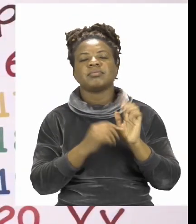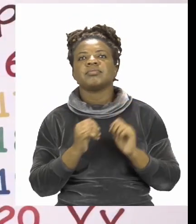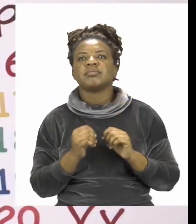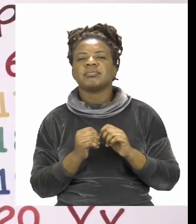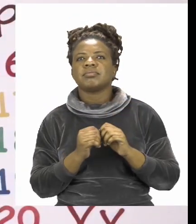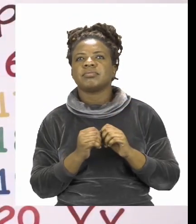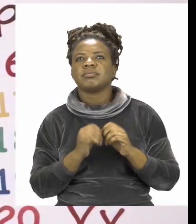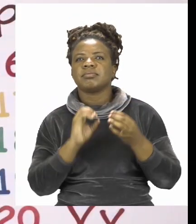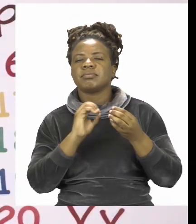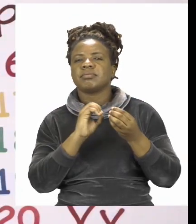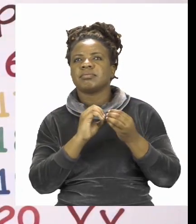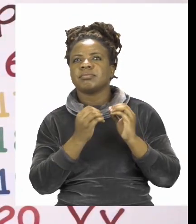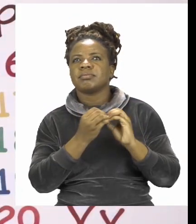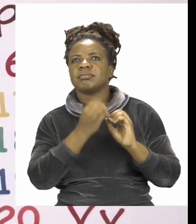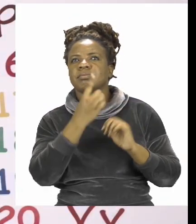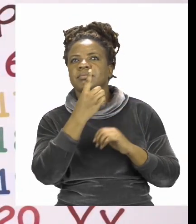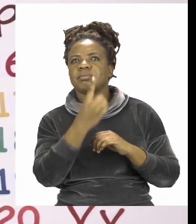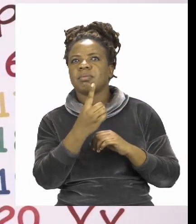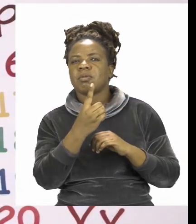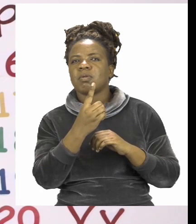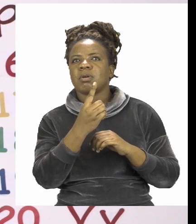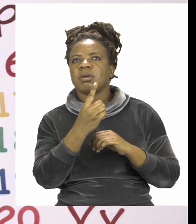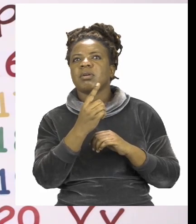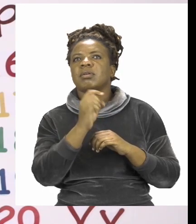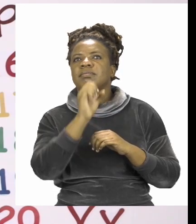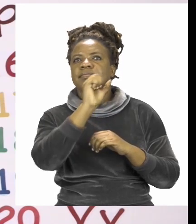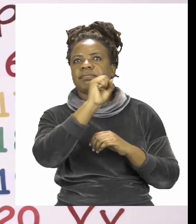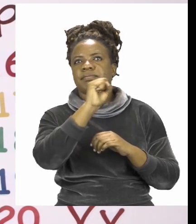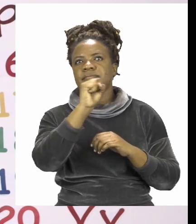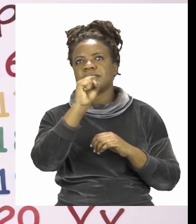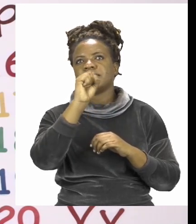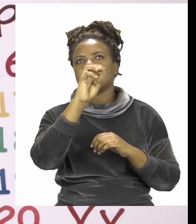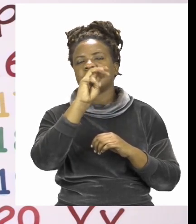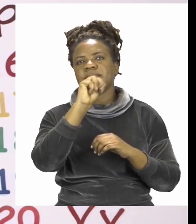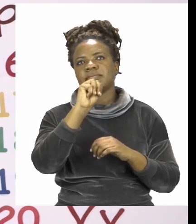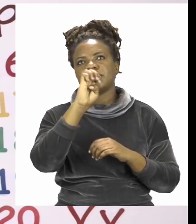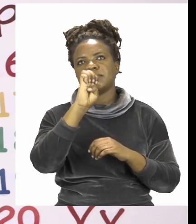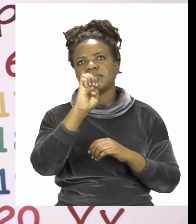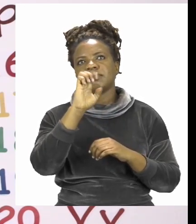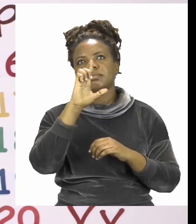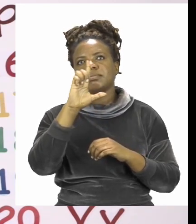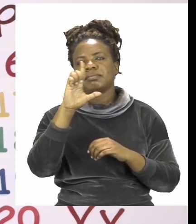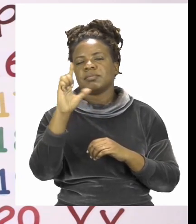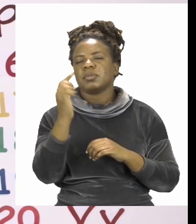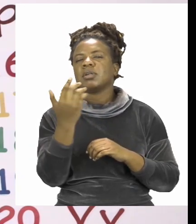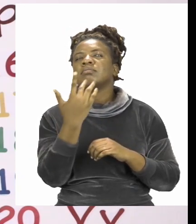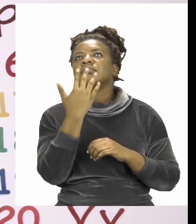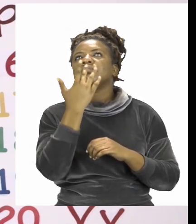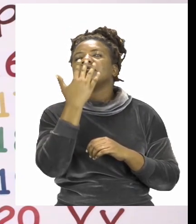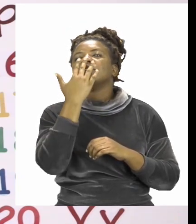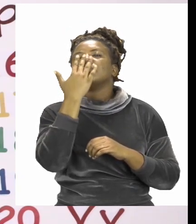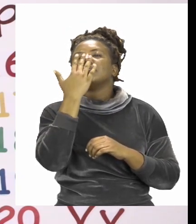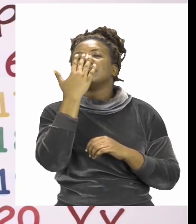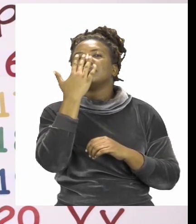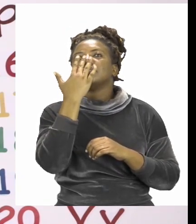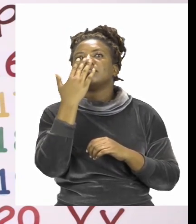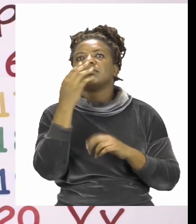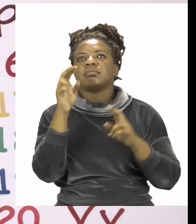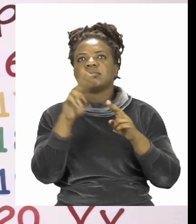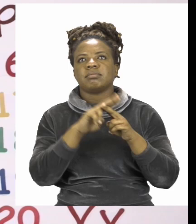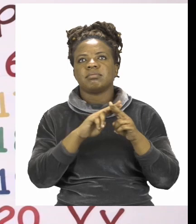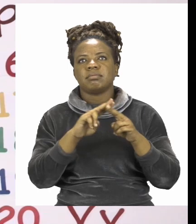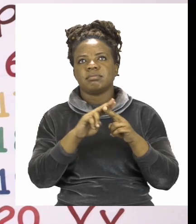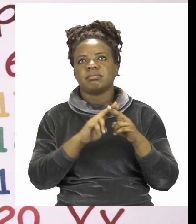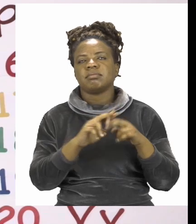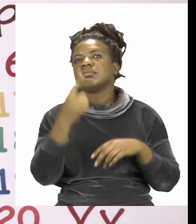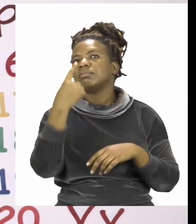is smell. And we smell with our nose. So everyone,